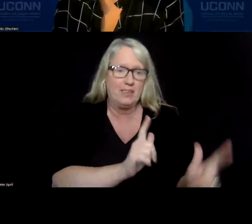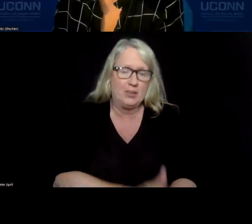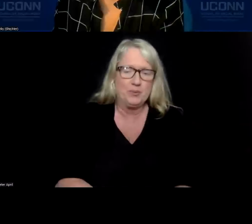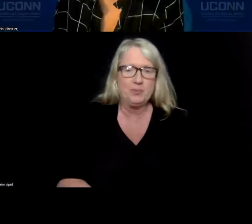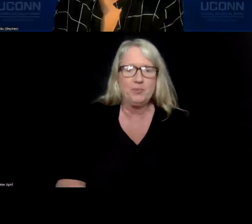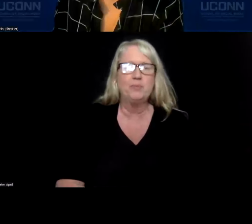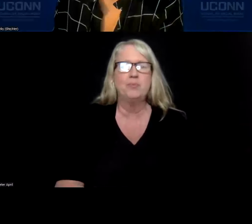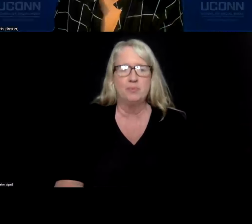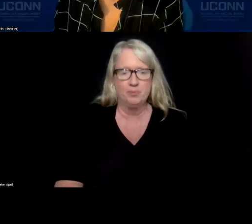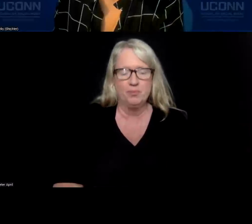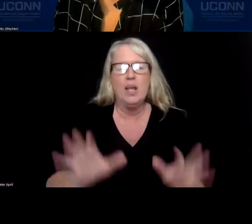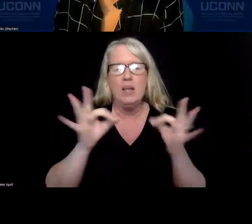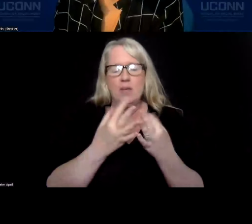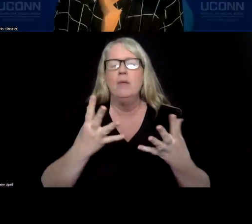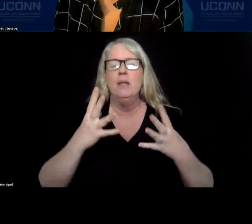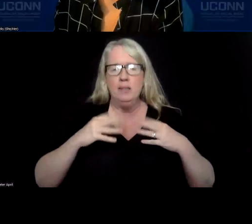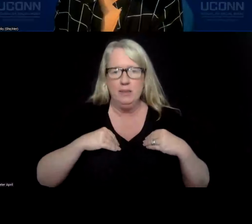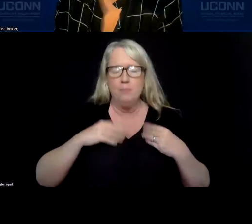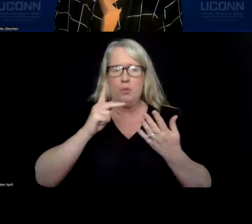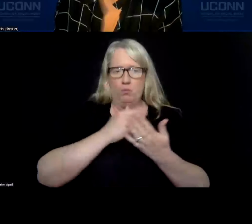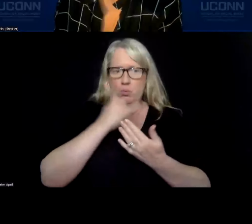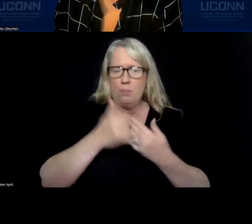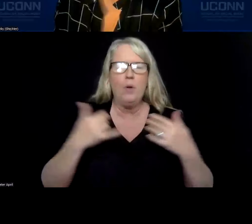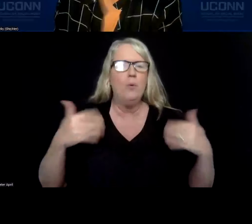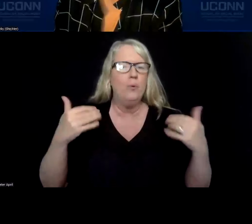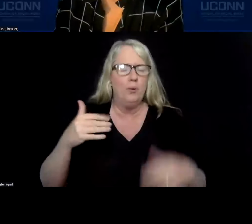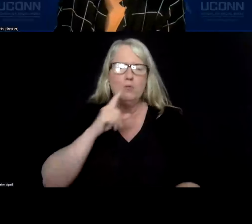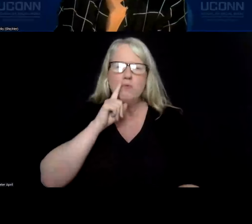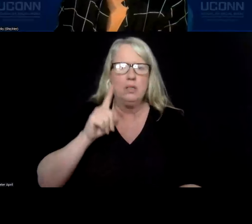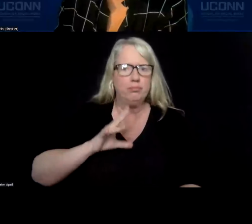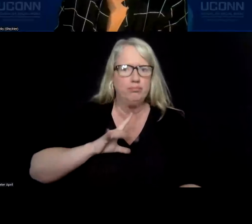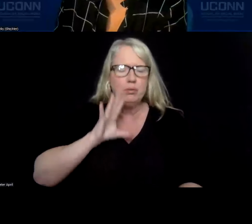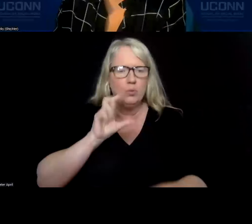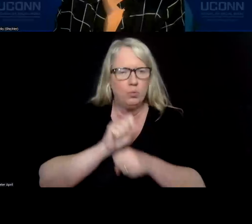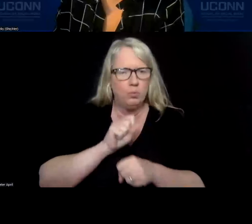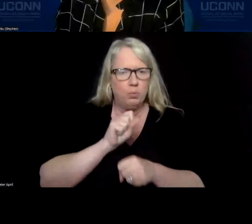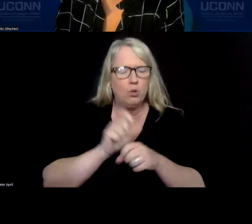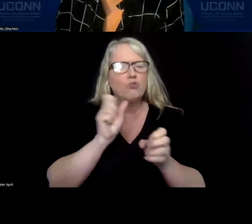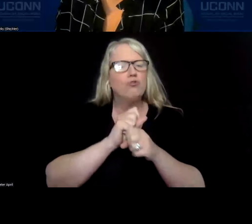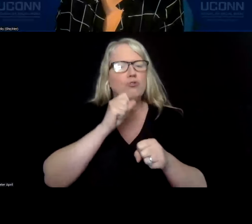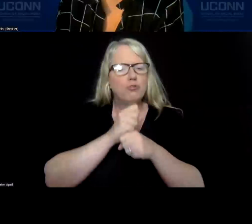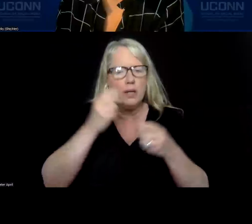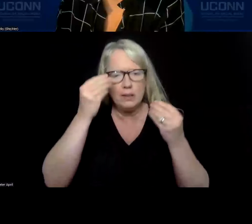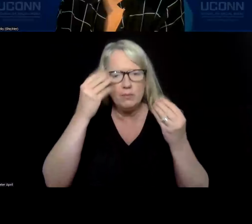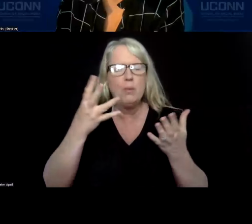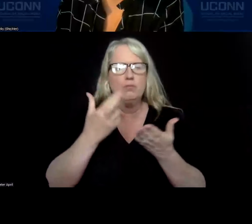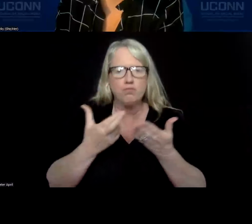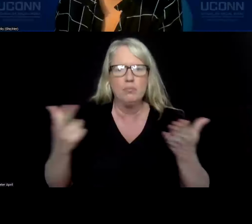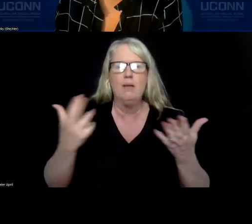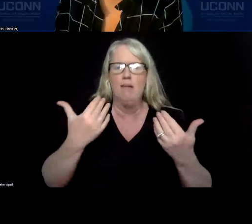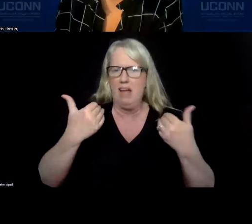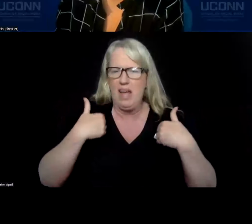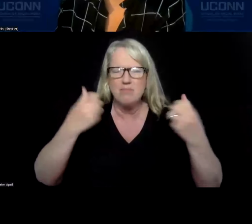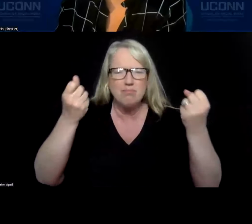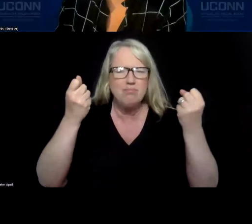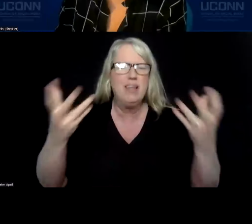The Family Acceptance Project has also done tremendous work around creating resources for families. They have them available in many,